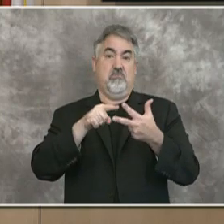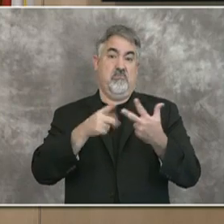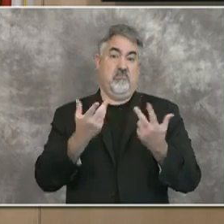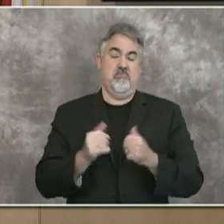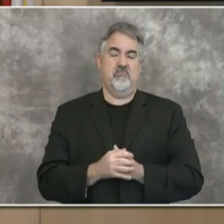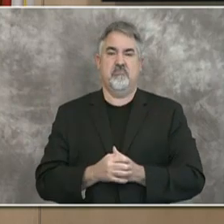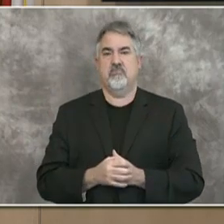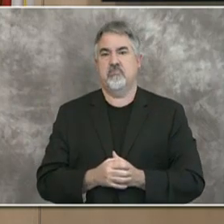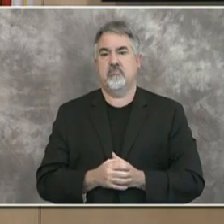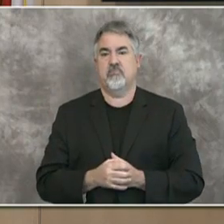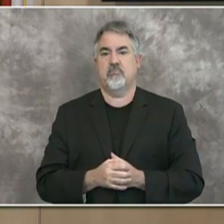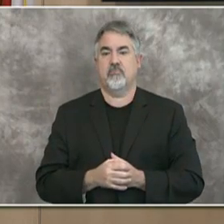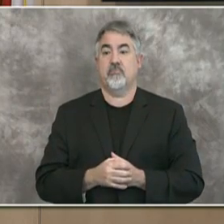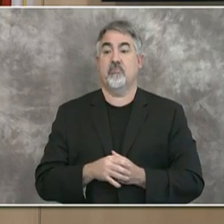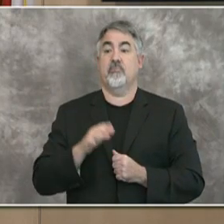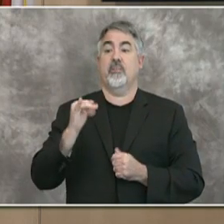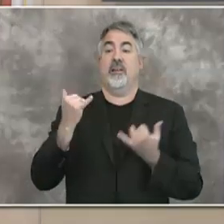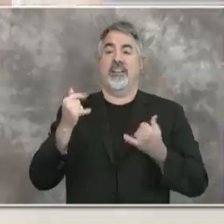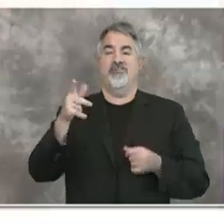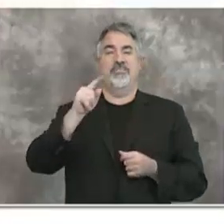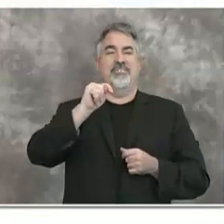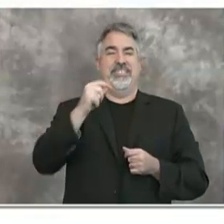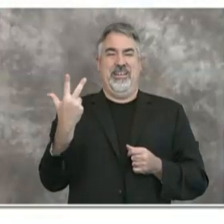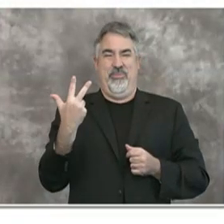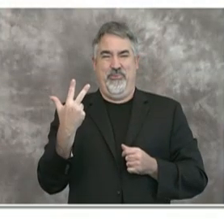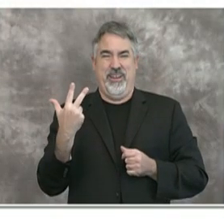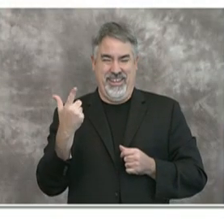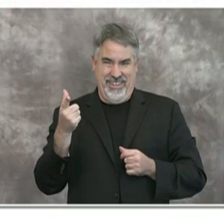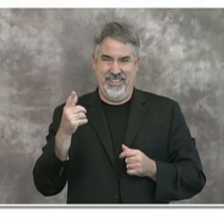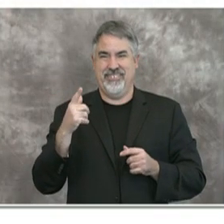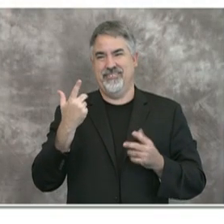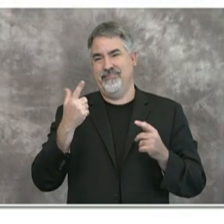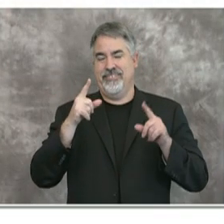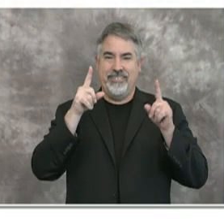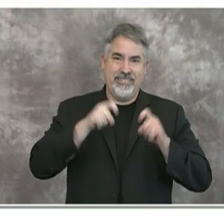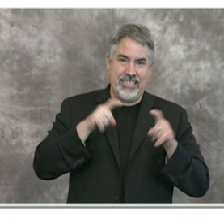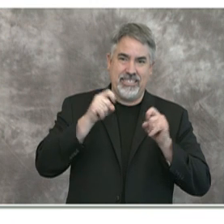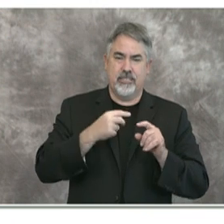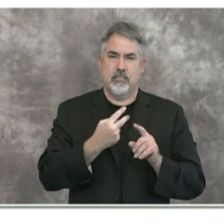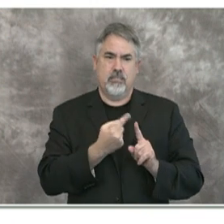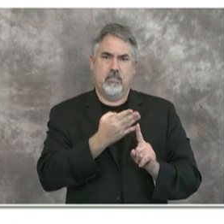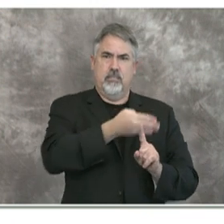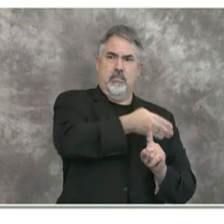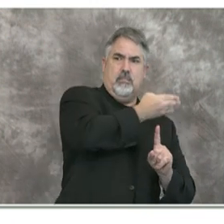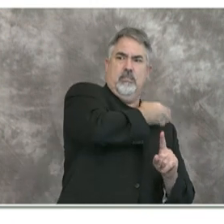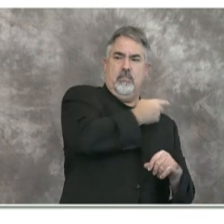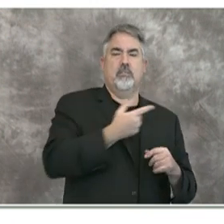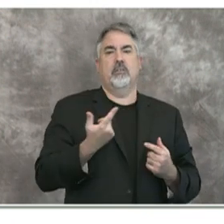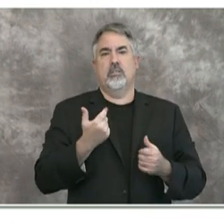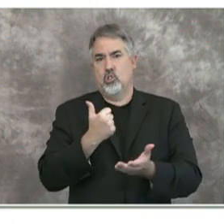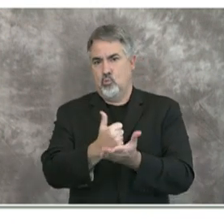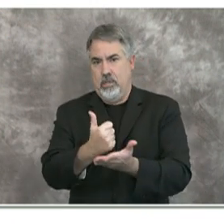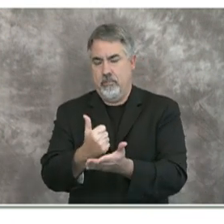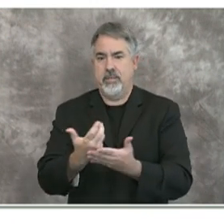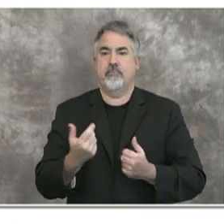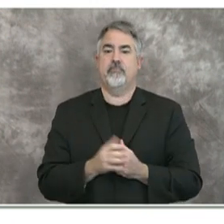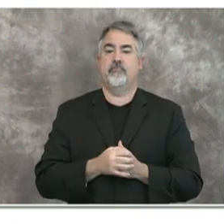testing, tracing, and tracking. Today we're reporting 2,260 tests reported,